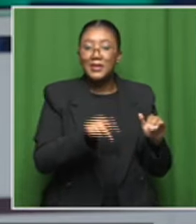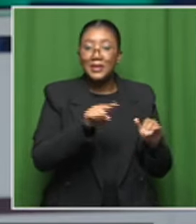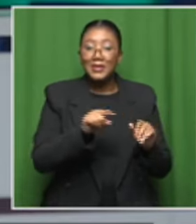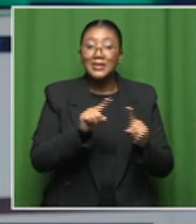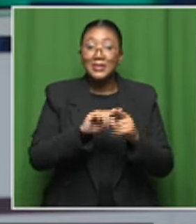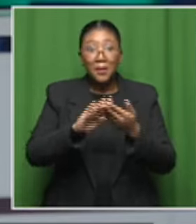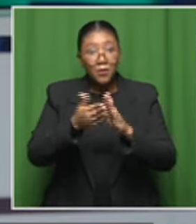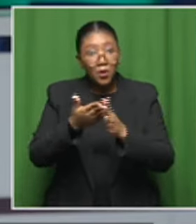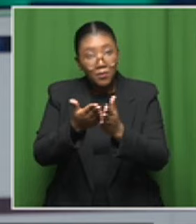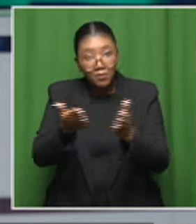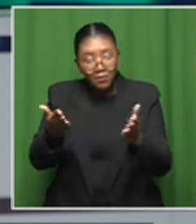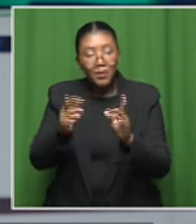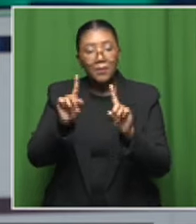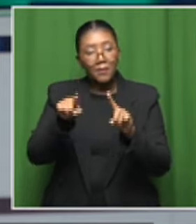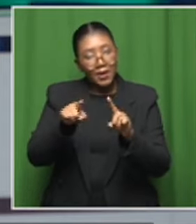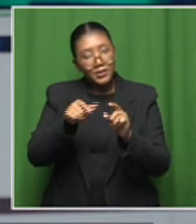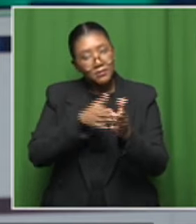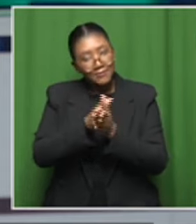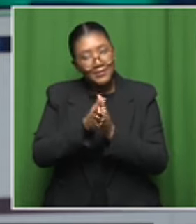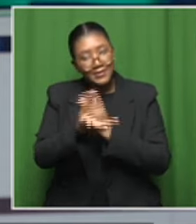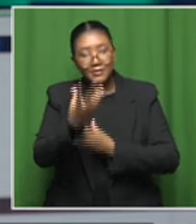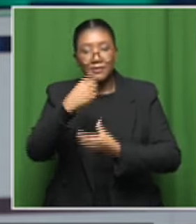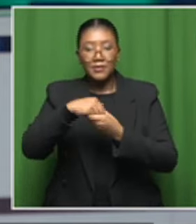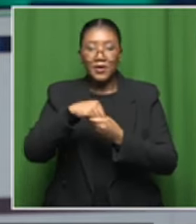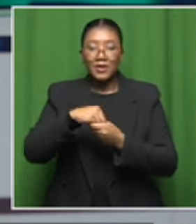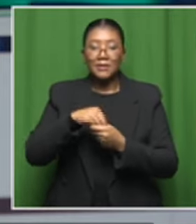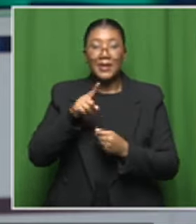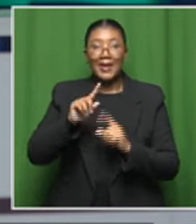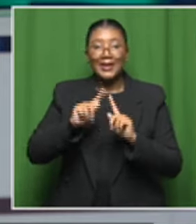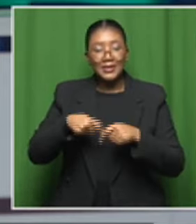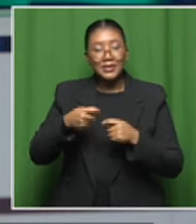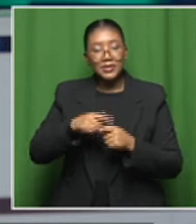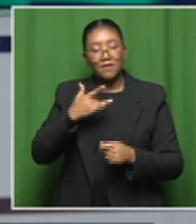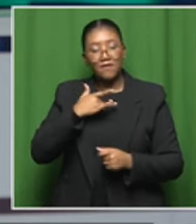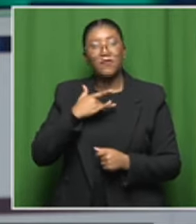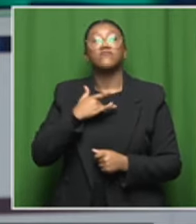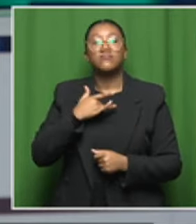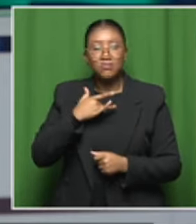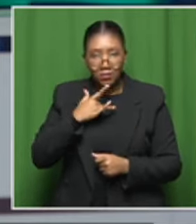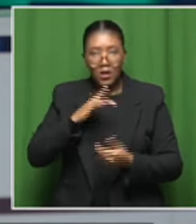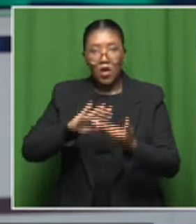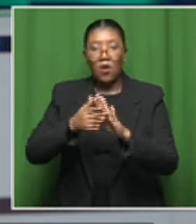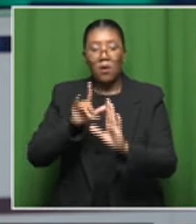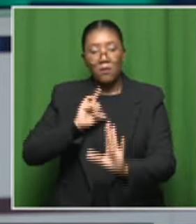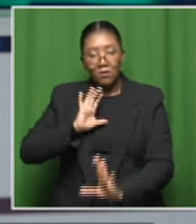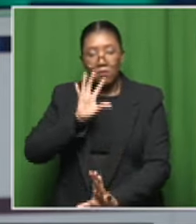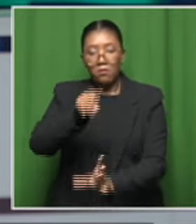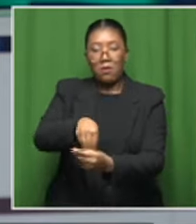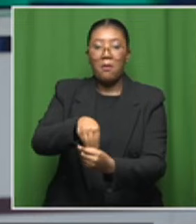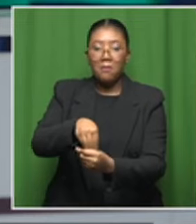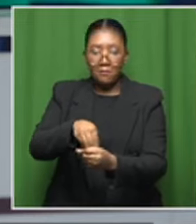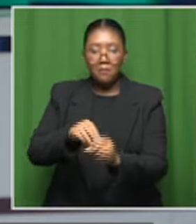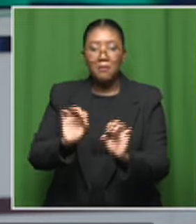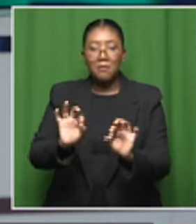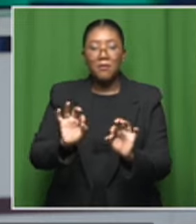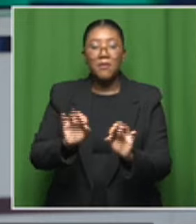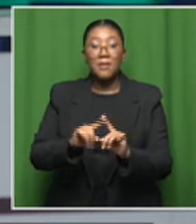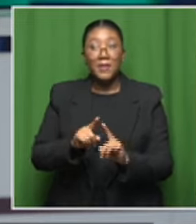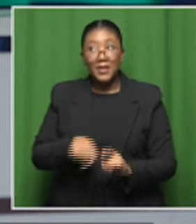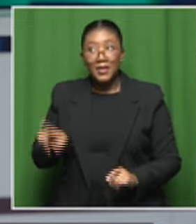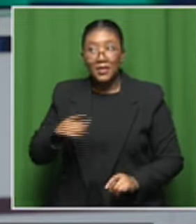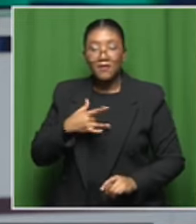football to belong to the community. We want the teams to have a sense of belonging to the community, because in that regard, it's basically a matter of